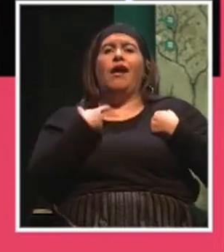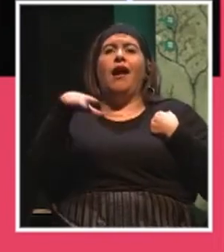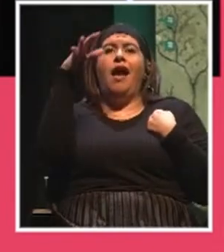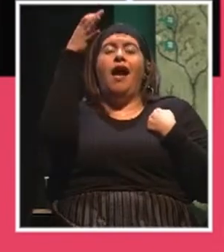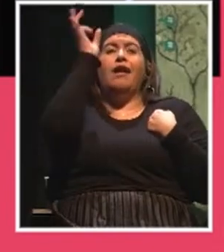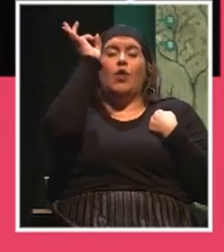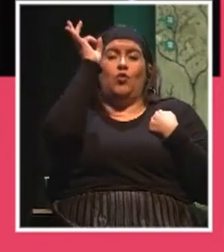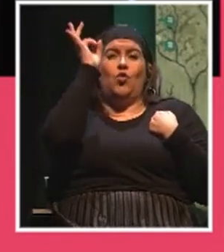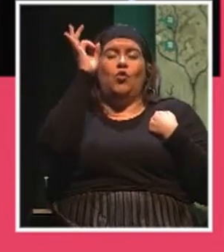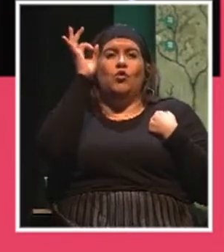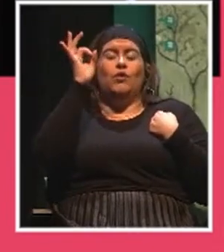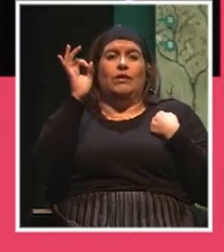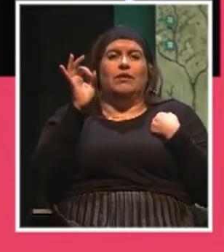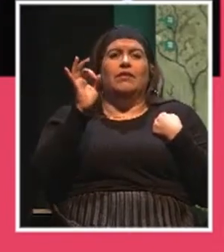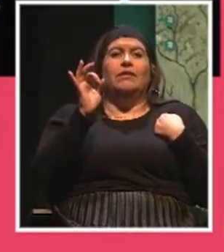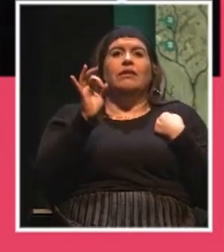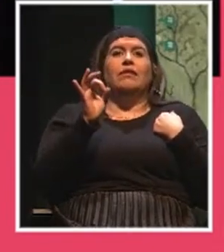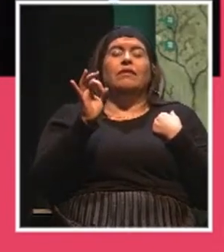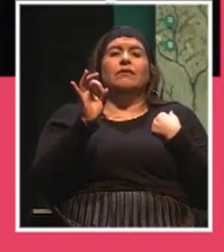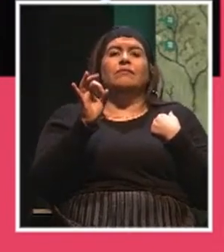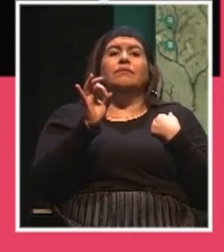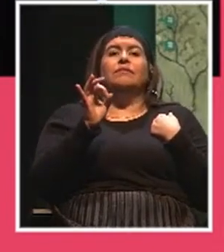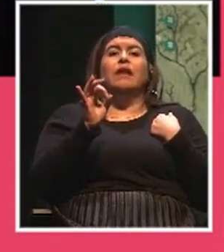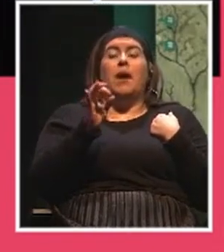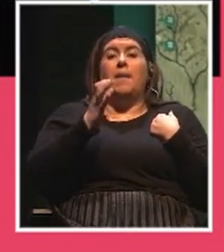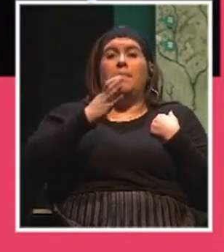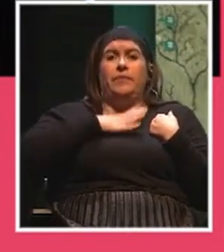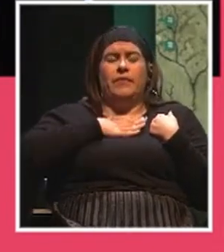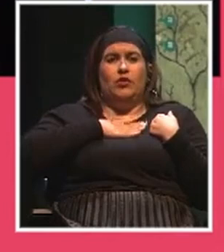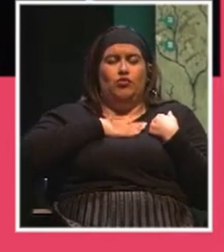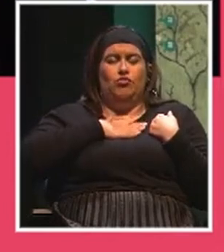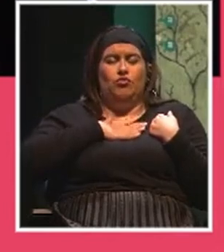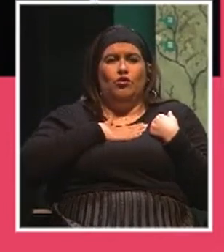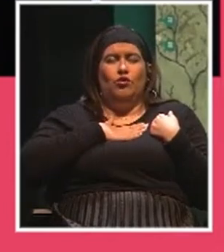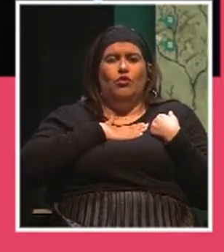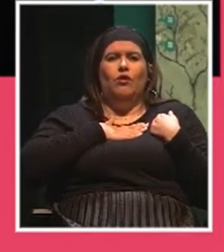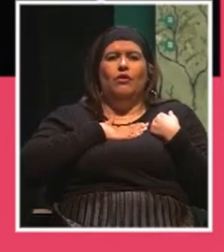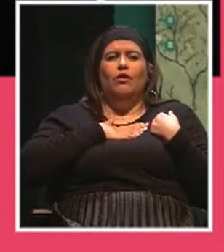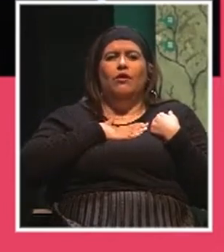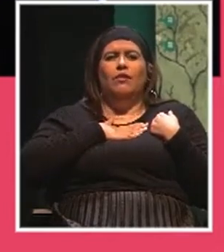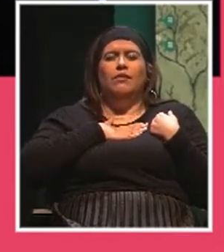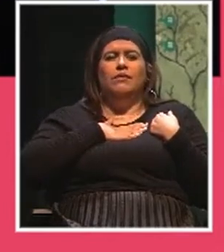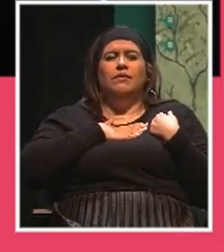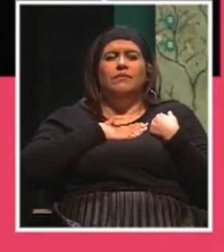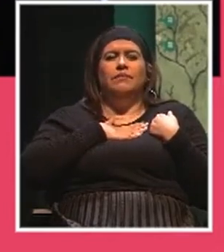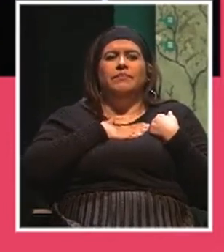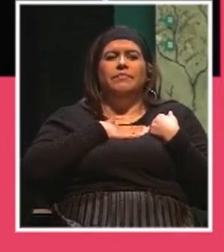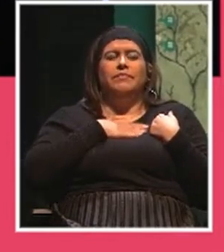own weird, past of I'm actually a filmmaker, right? Like they are. I'm